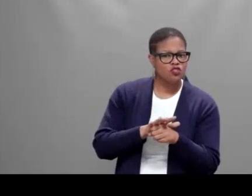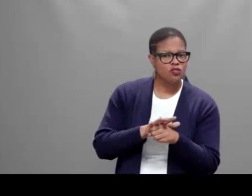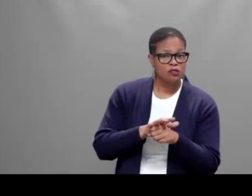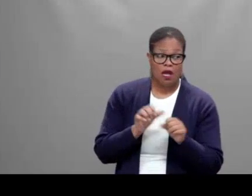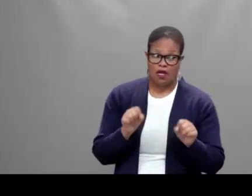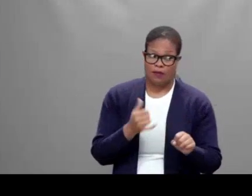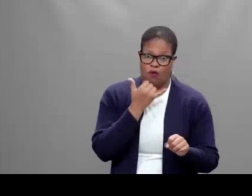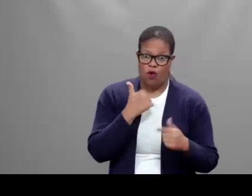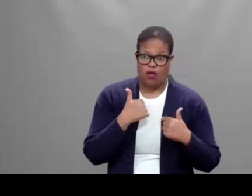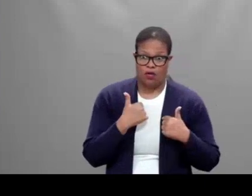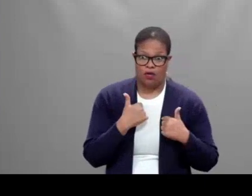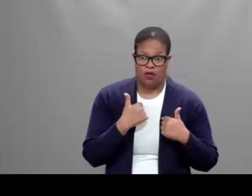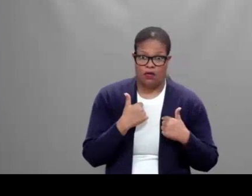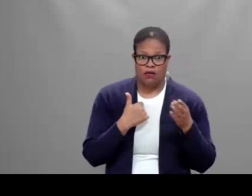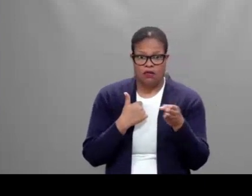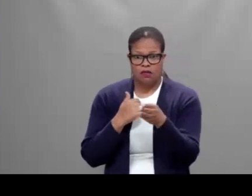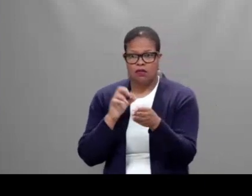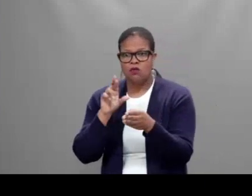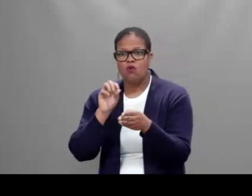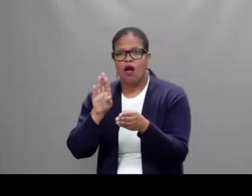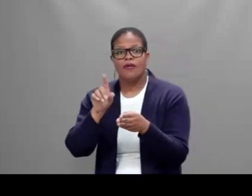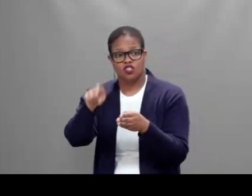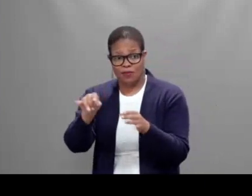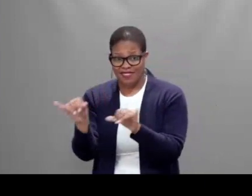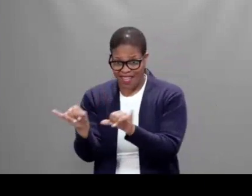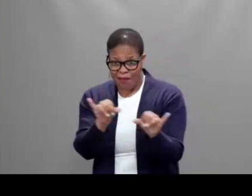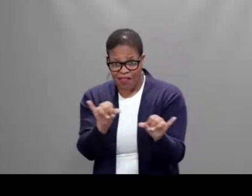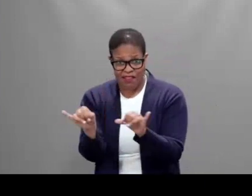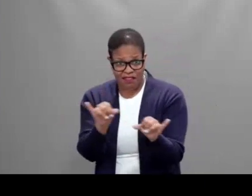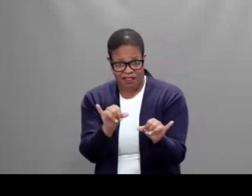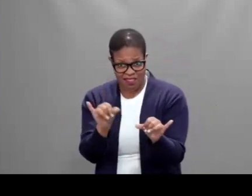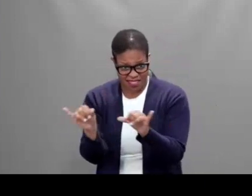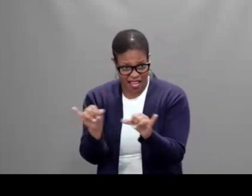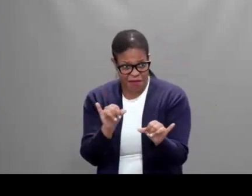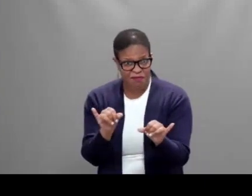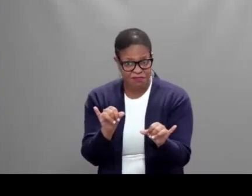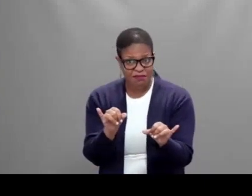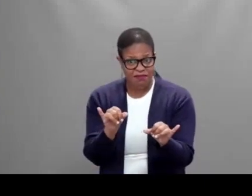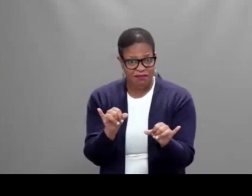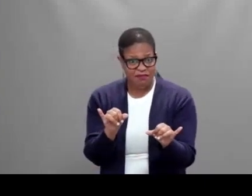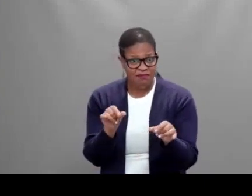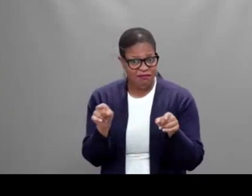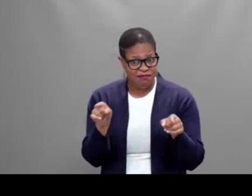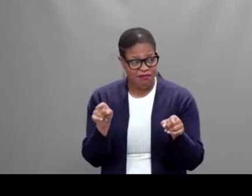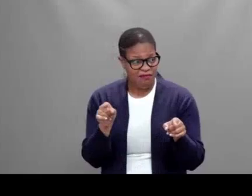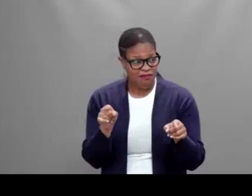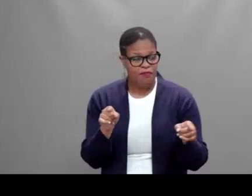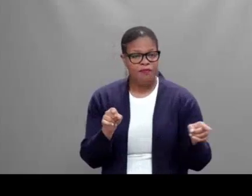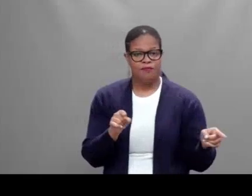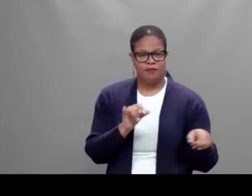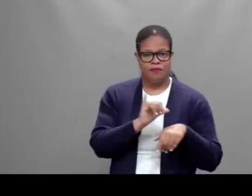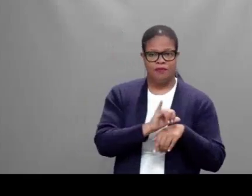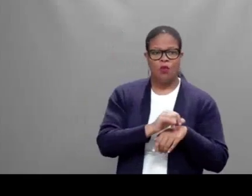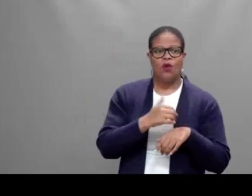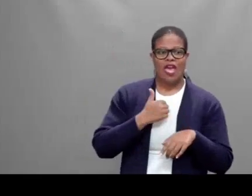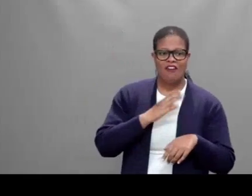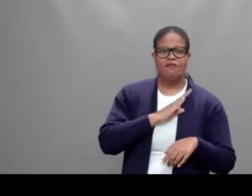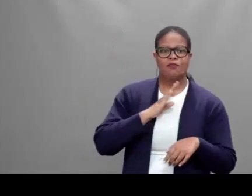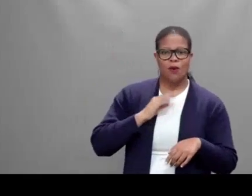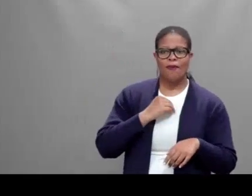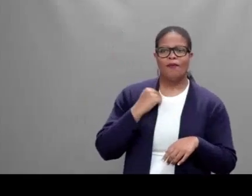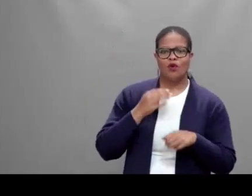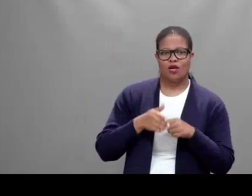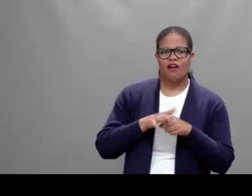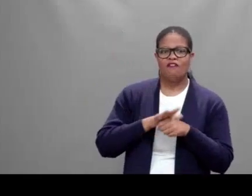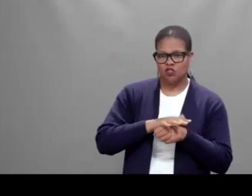could be wrong. And that should be the same thing. Okay, It should be the same thing. We do have board member